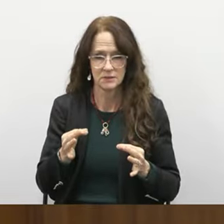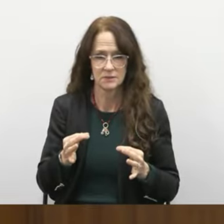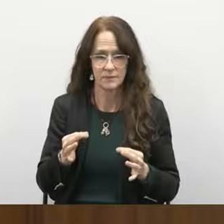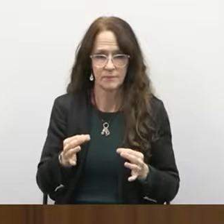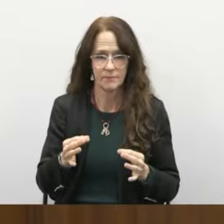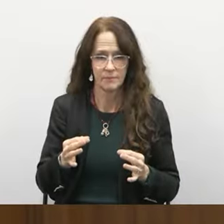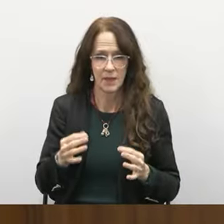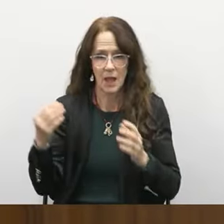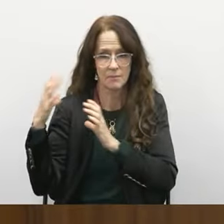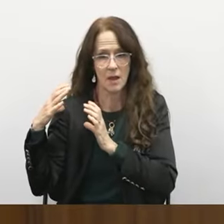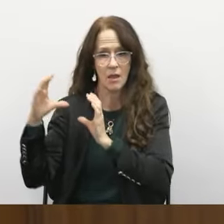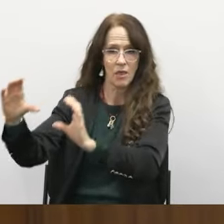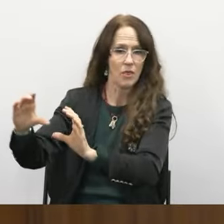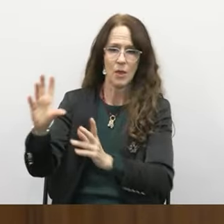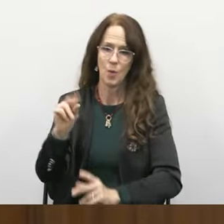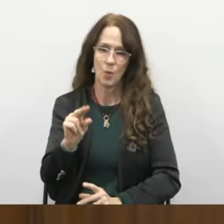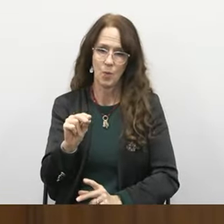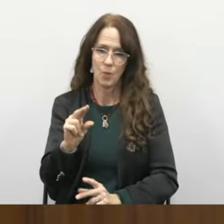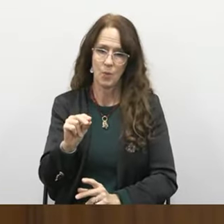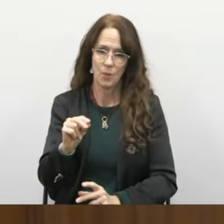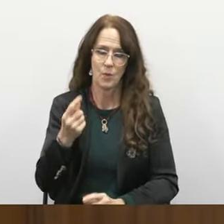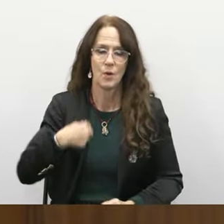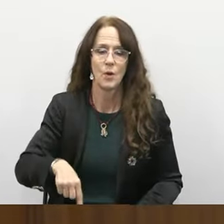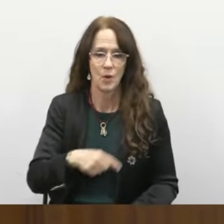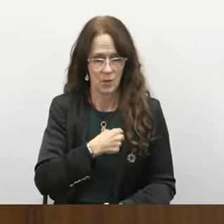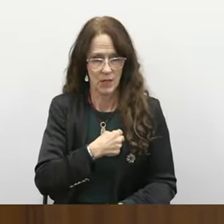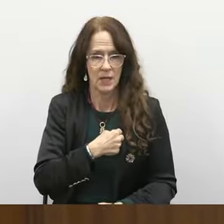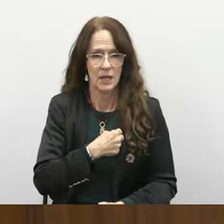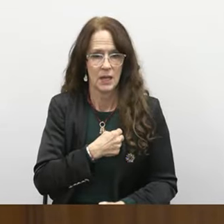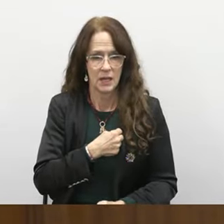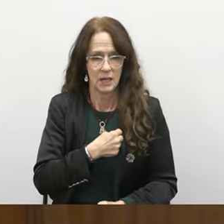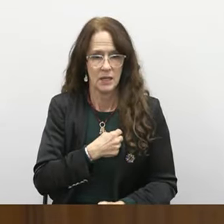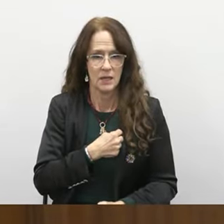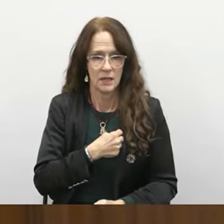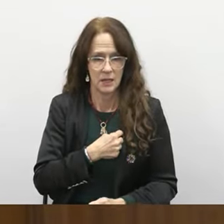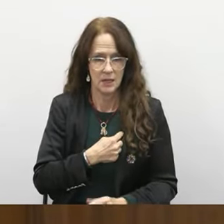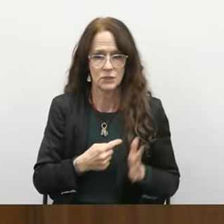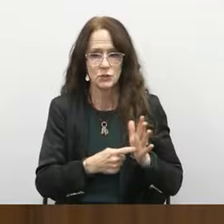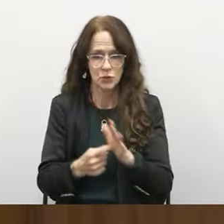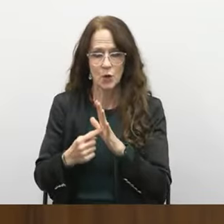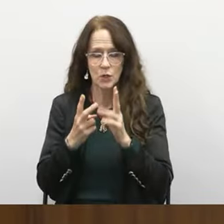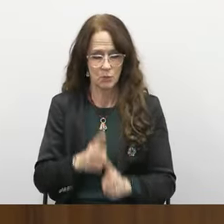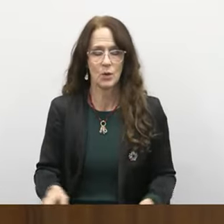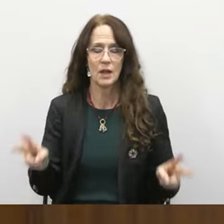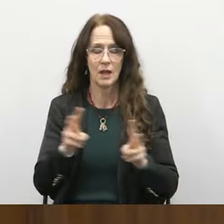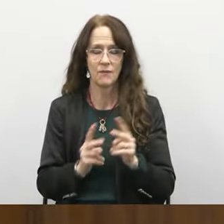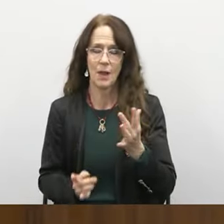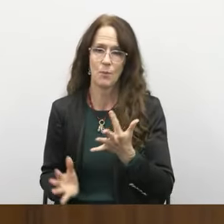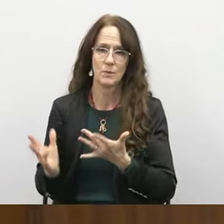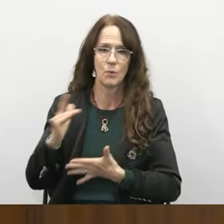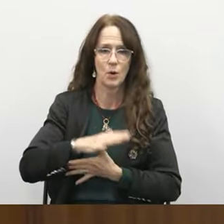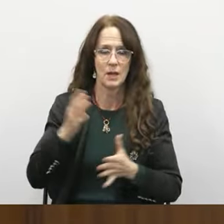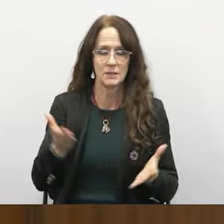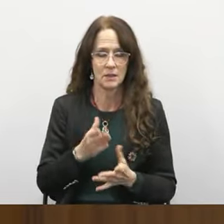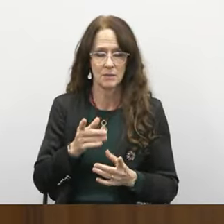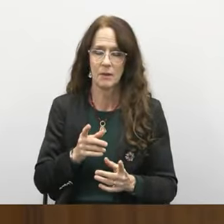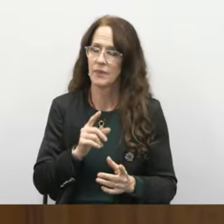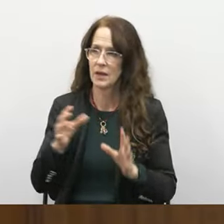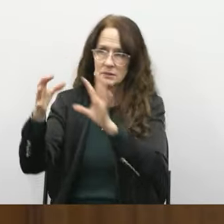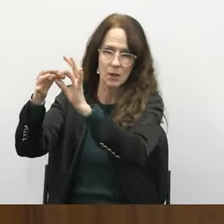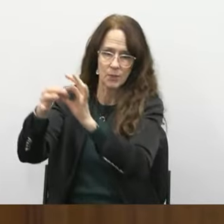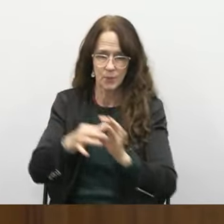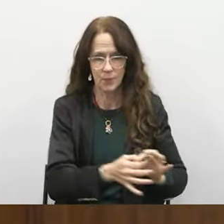taking the buck off of us. We've lifted up what we value and we prioritize here, but there's a direct correlation,